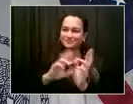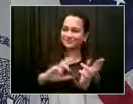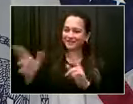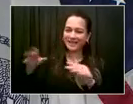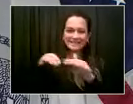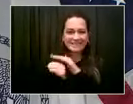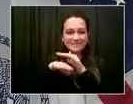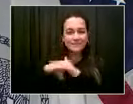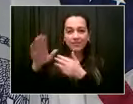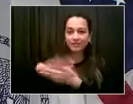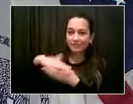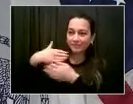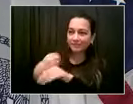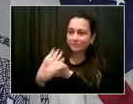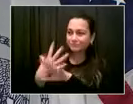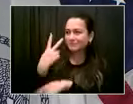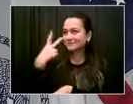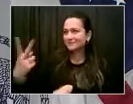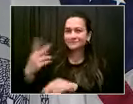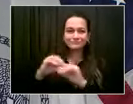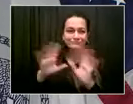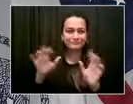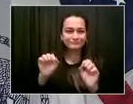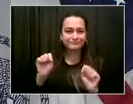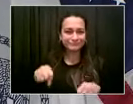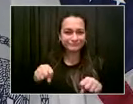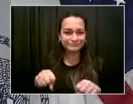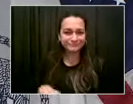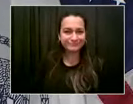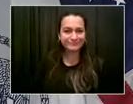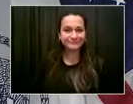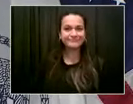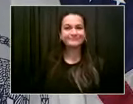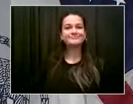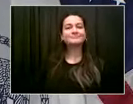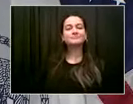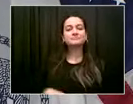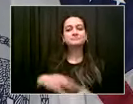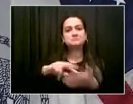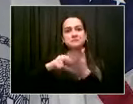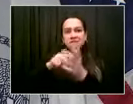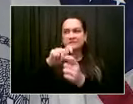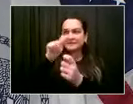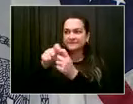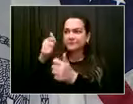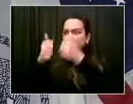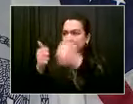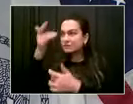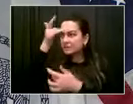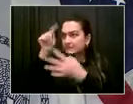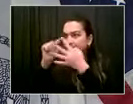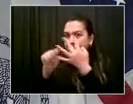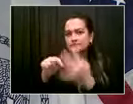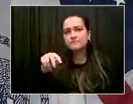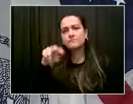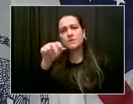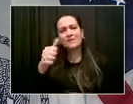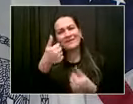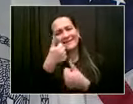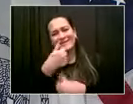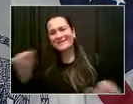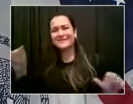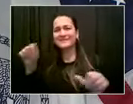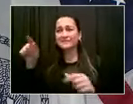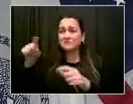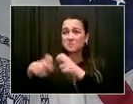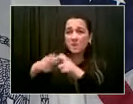We gotta figure out ways that we can provide them something. I think there are ways we could do that with digital learning packages and one thing or another. But what we